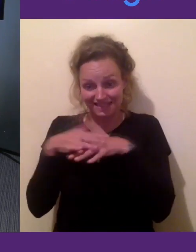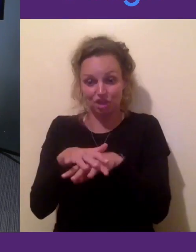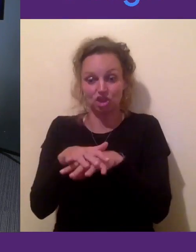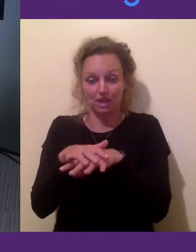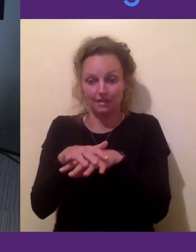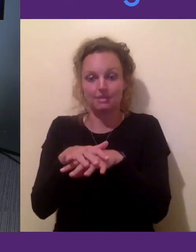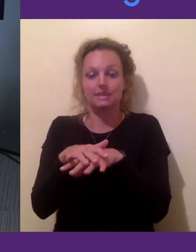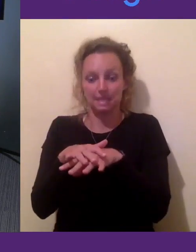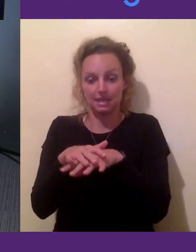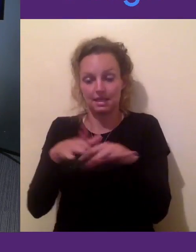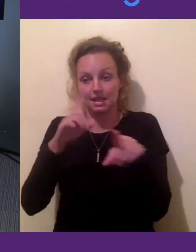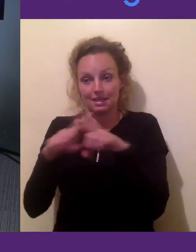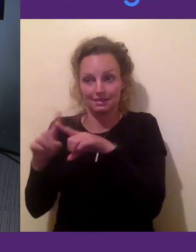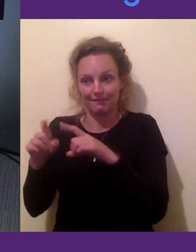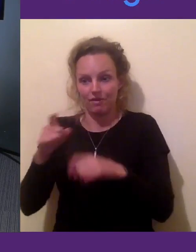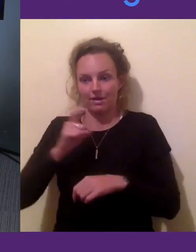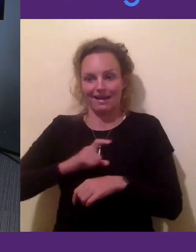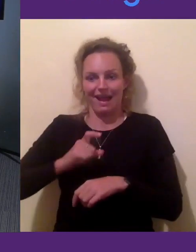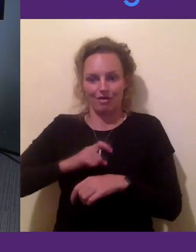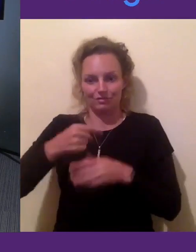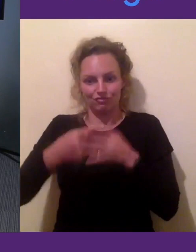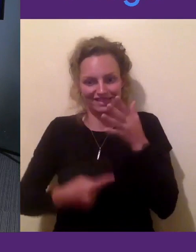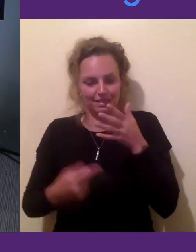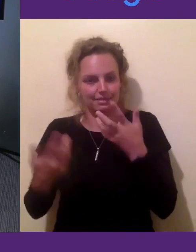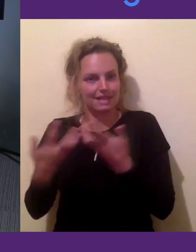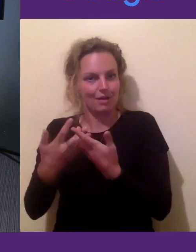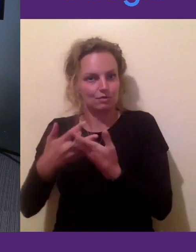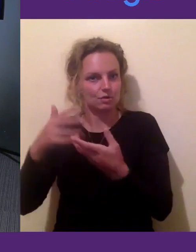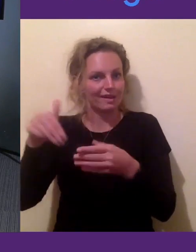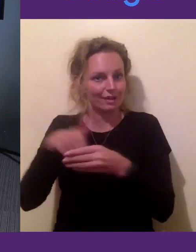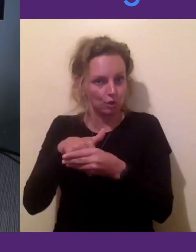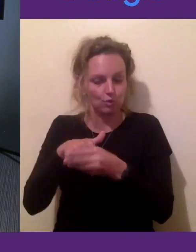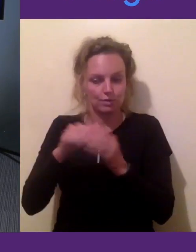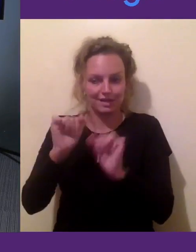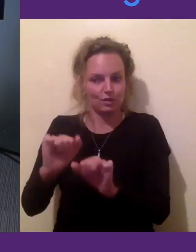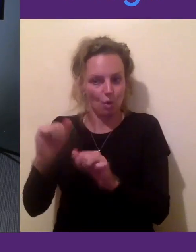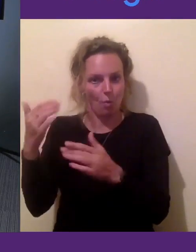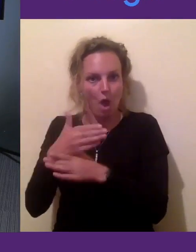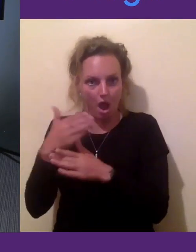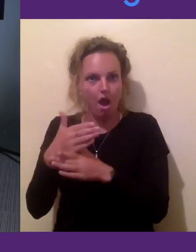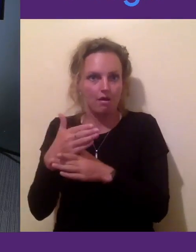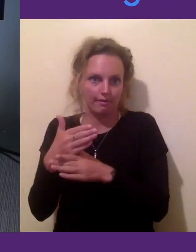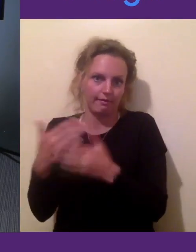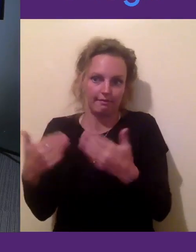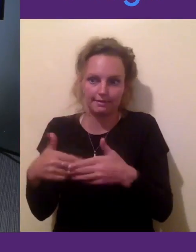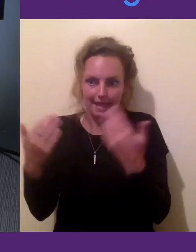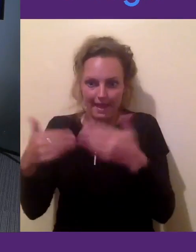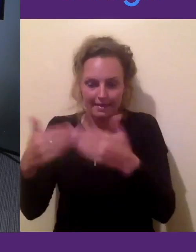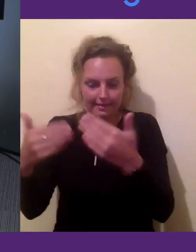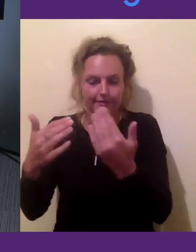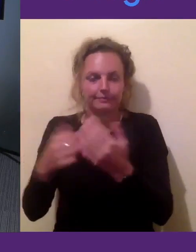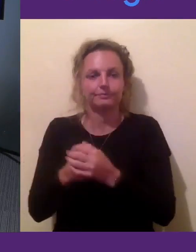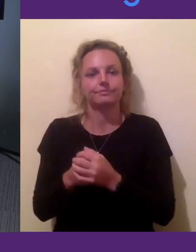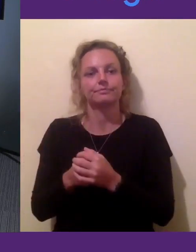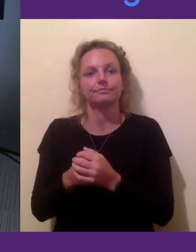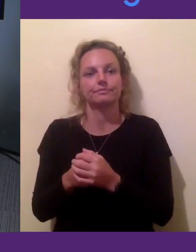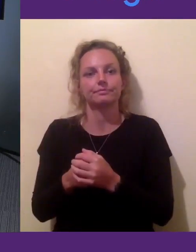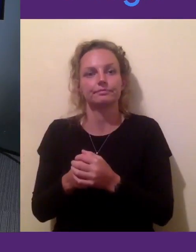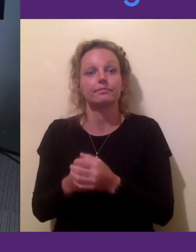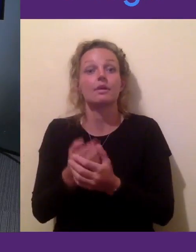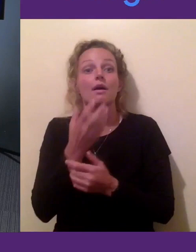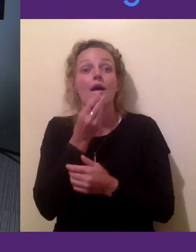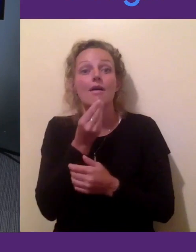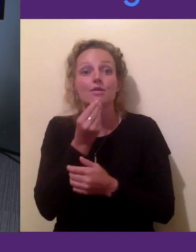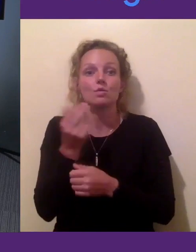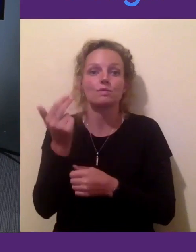workflow. So something I do, back to your question, Ram, is I use design thinking against designers